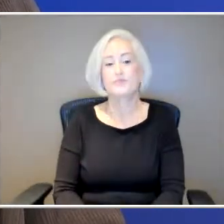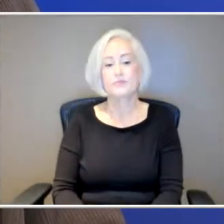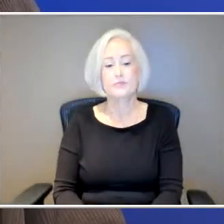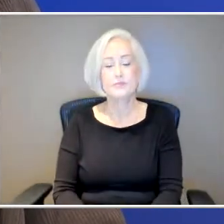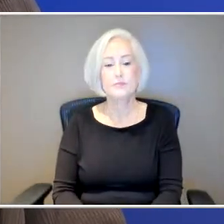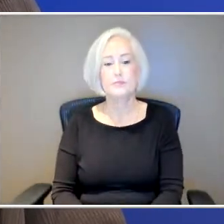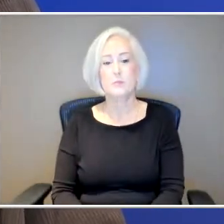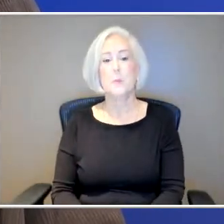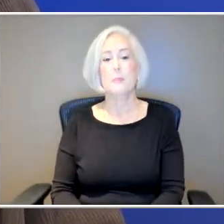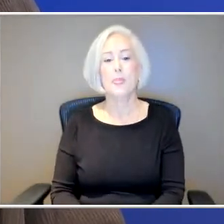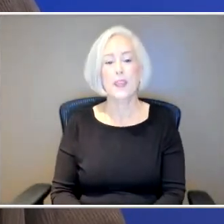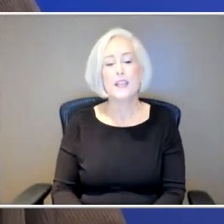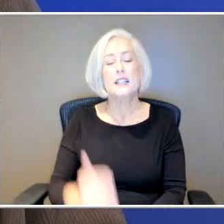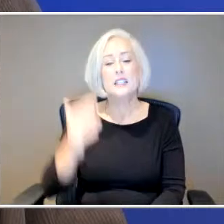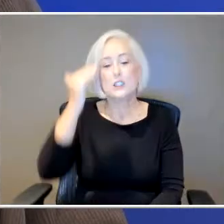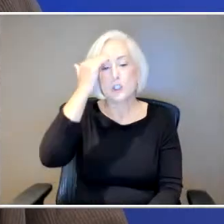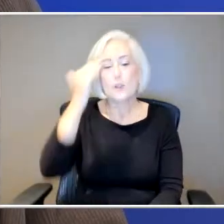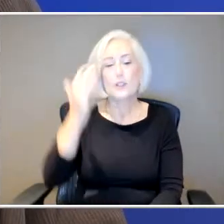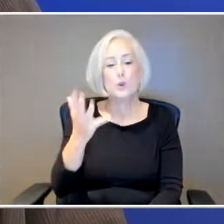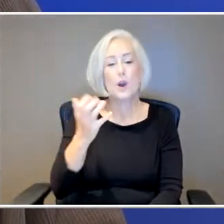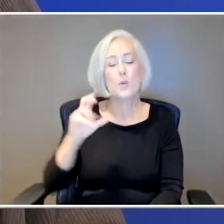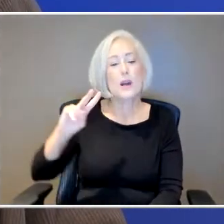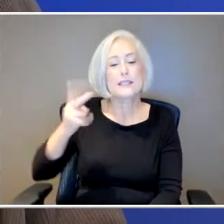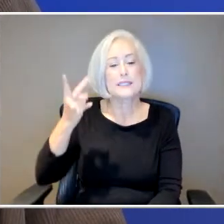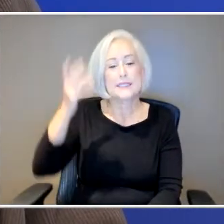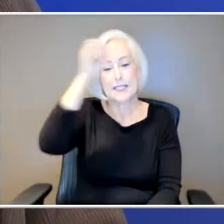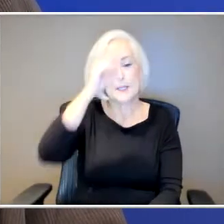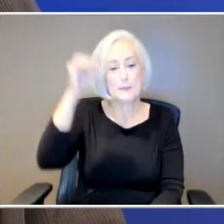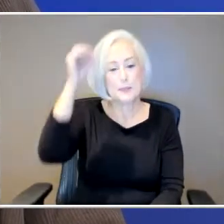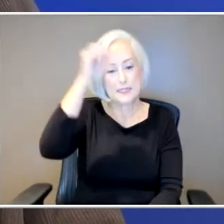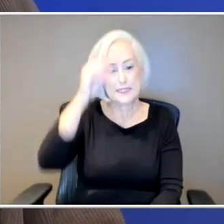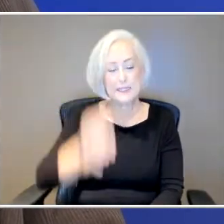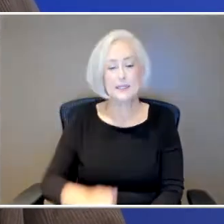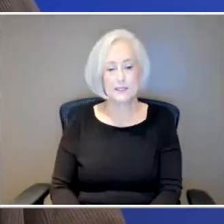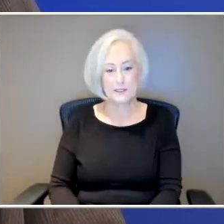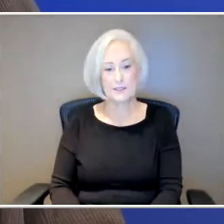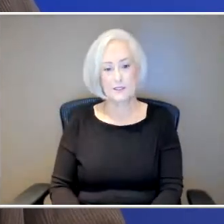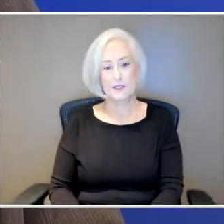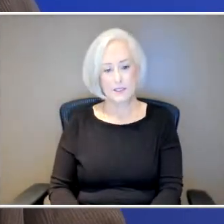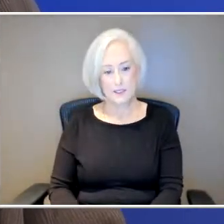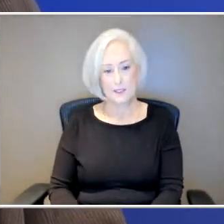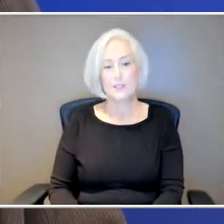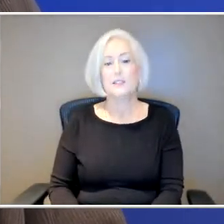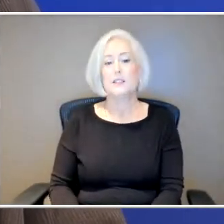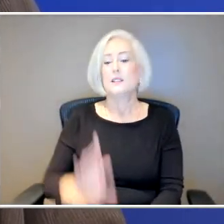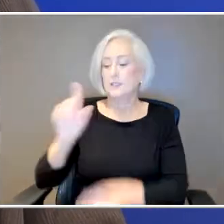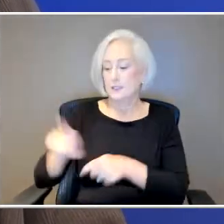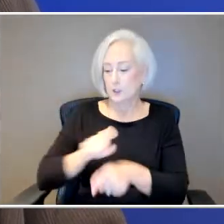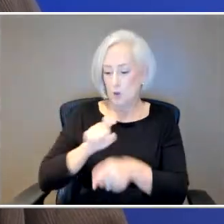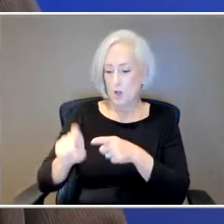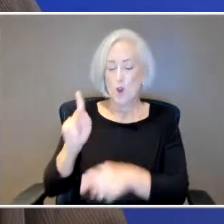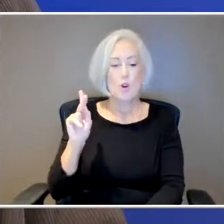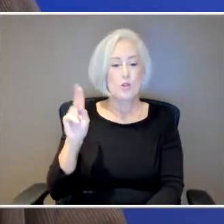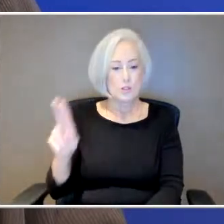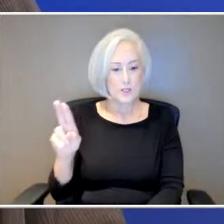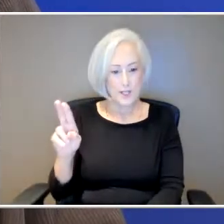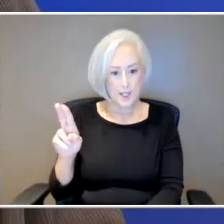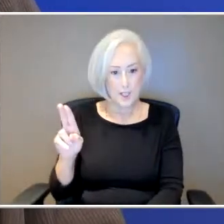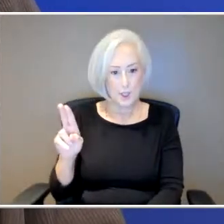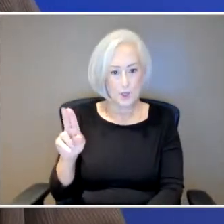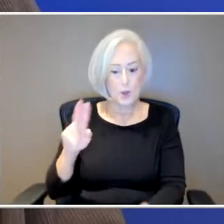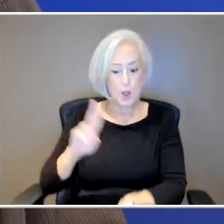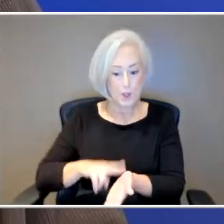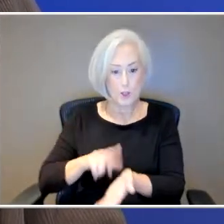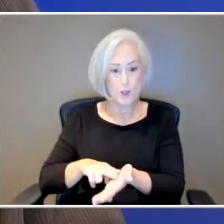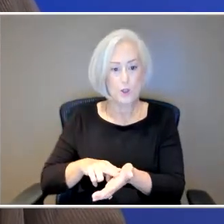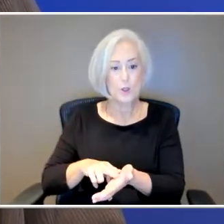I wanted a second opinion. And so we called KU, and the nurse navigator was